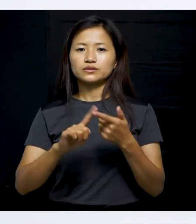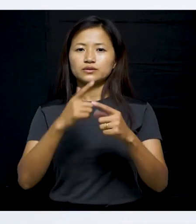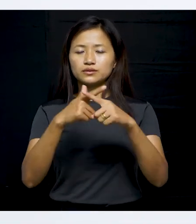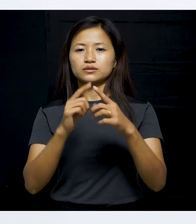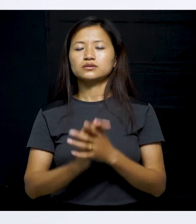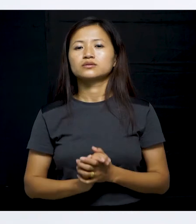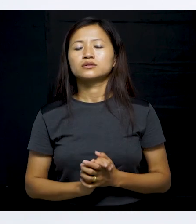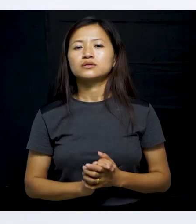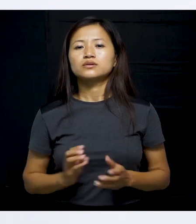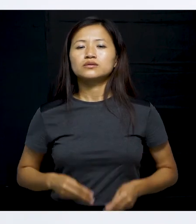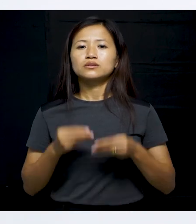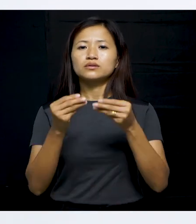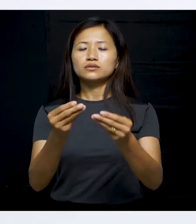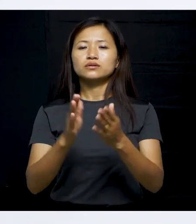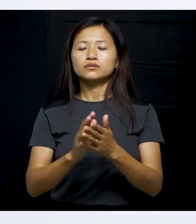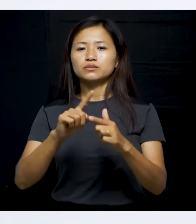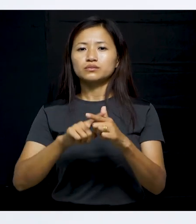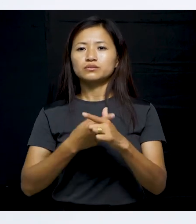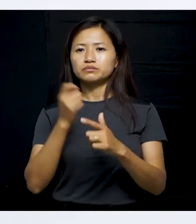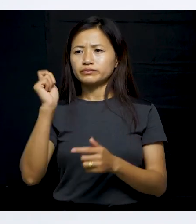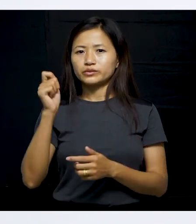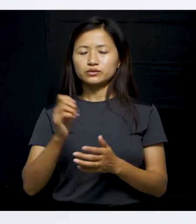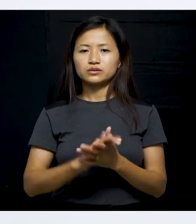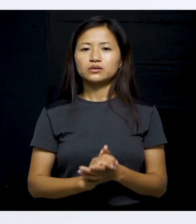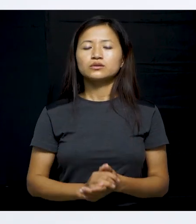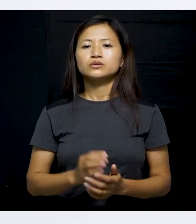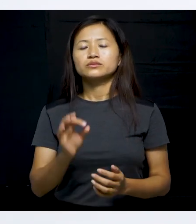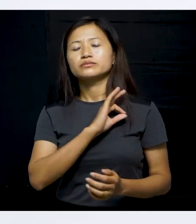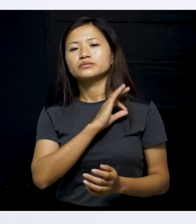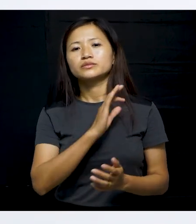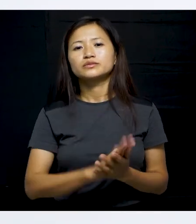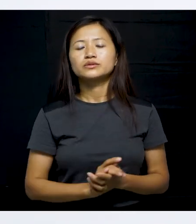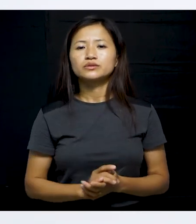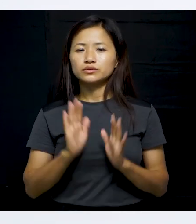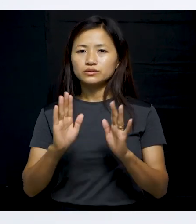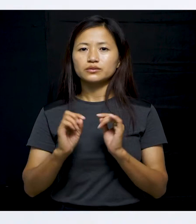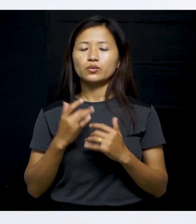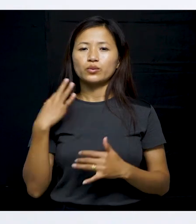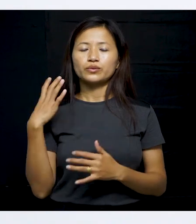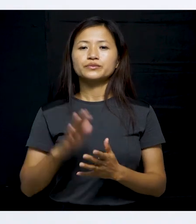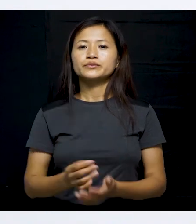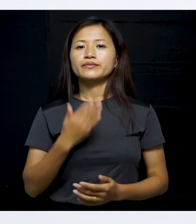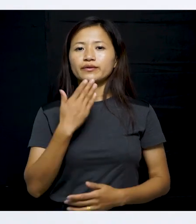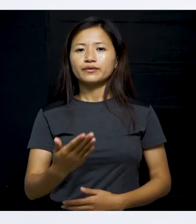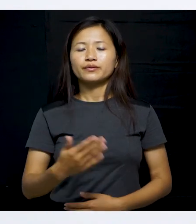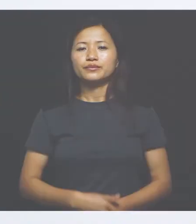going to give you a project which is going to be very interesting. So do tune in again. Thank you.